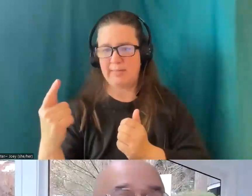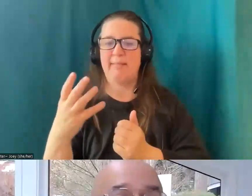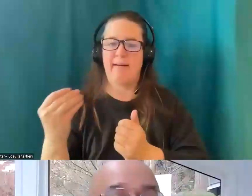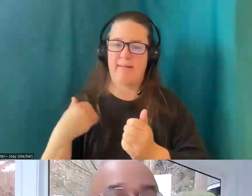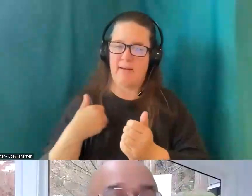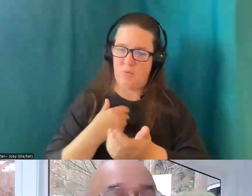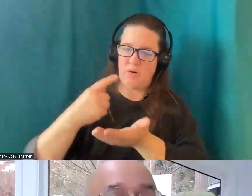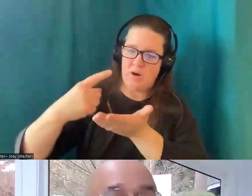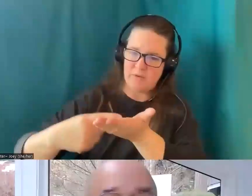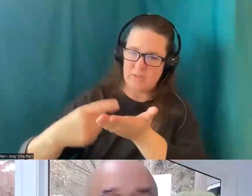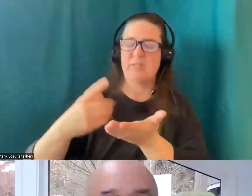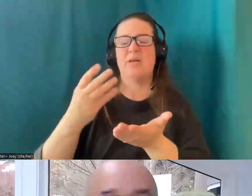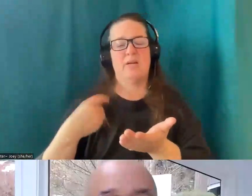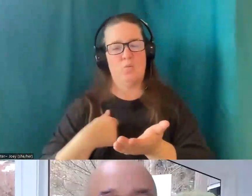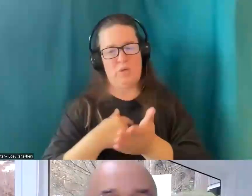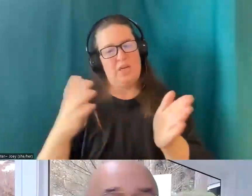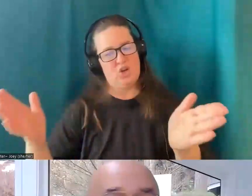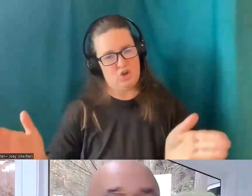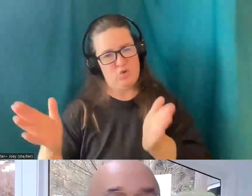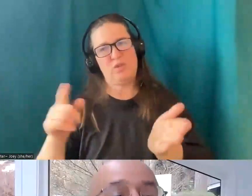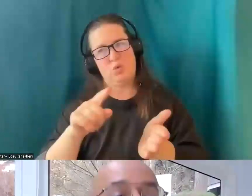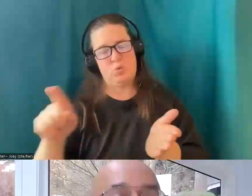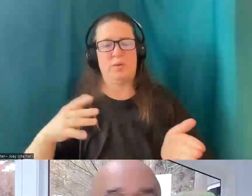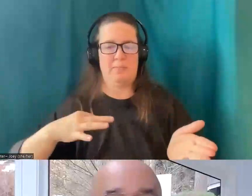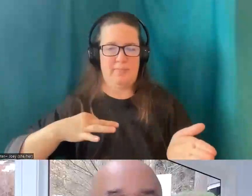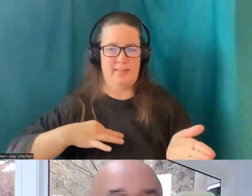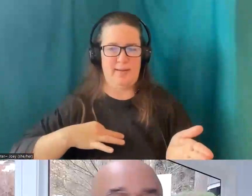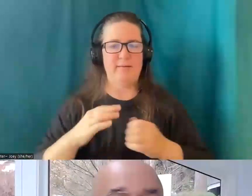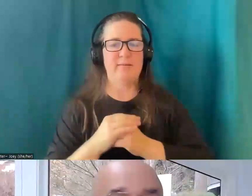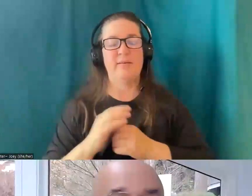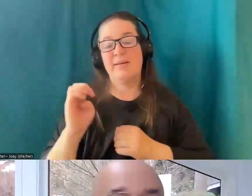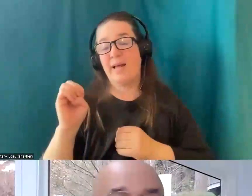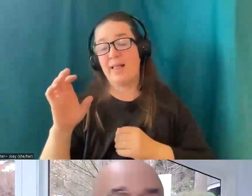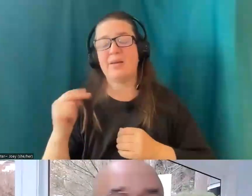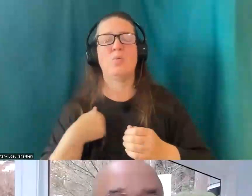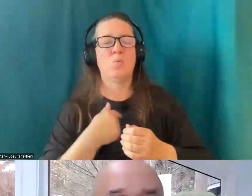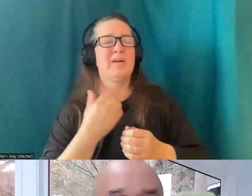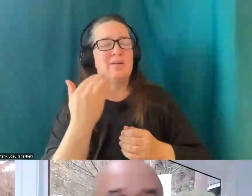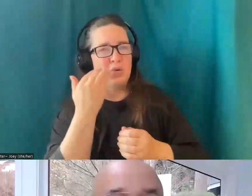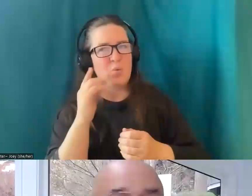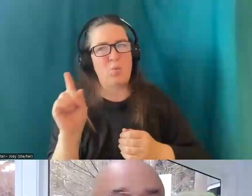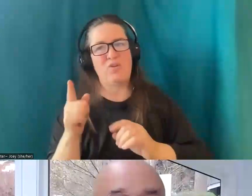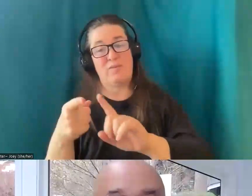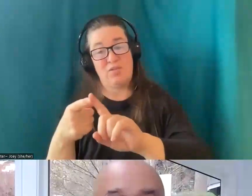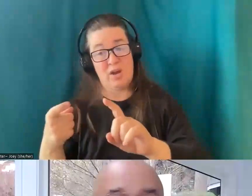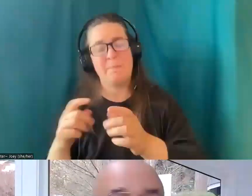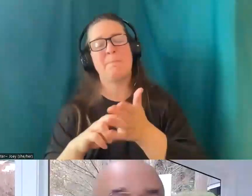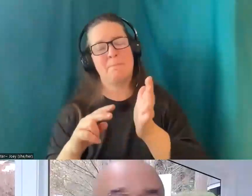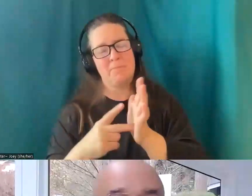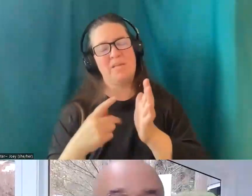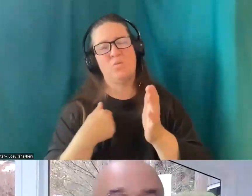Yes, thank you. And because we will know where you're based, that will help us ensure that we're getting representation across the